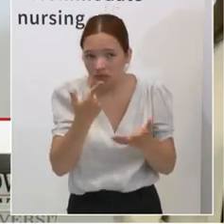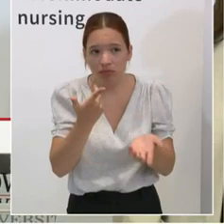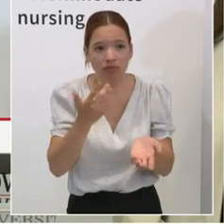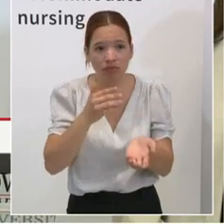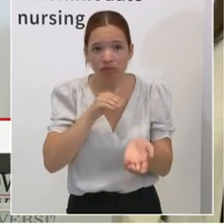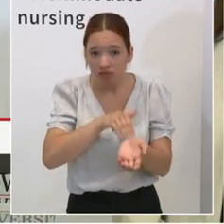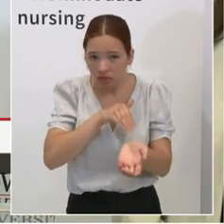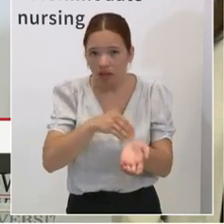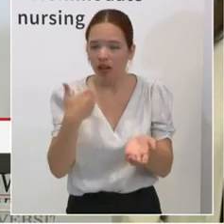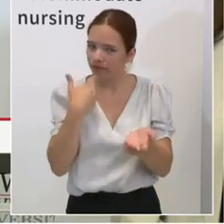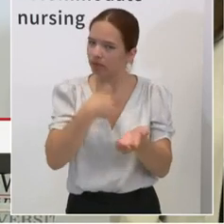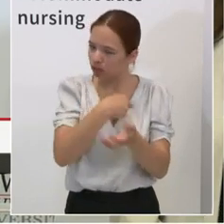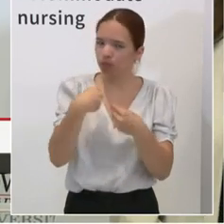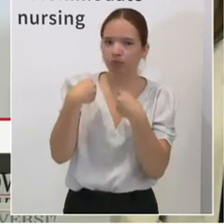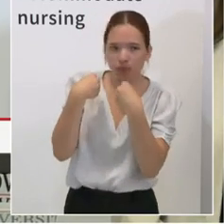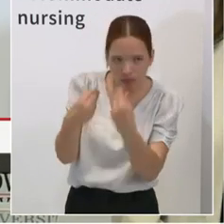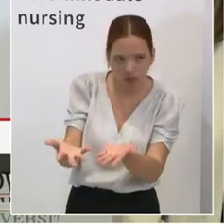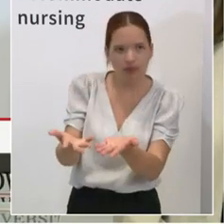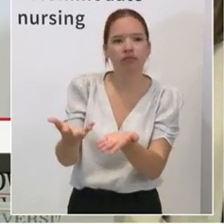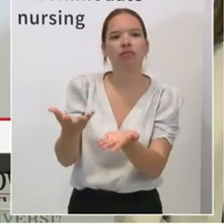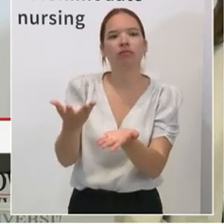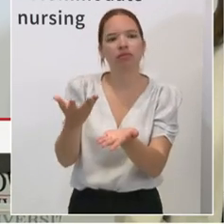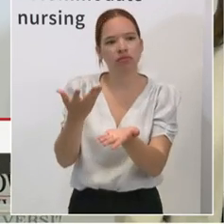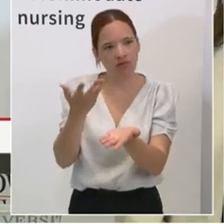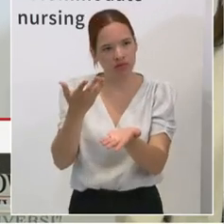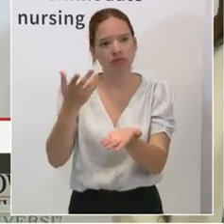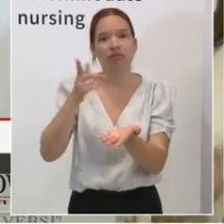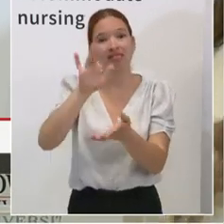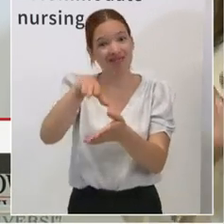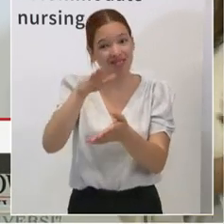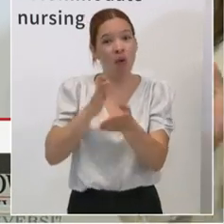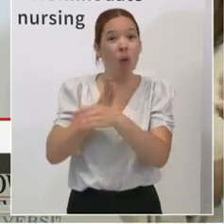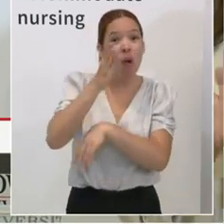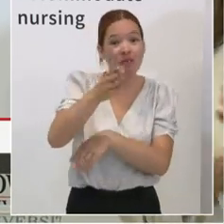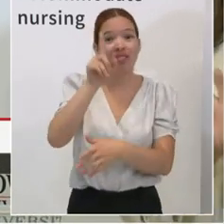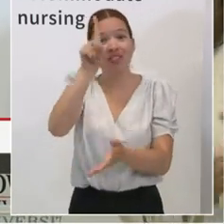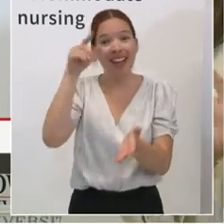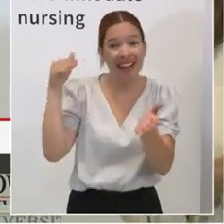1,000 underserved residents of the District of Columbia.